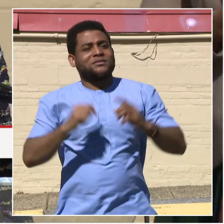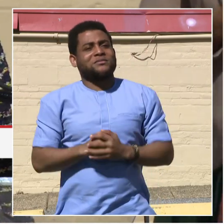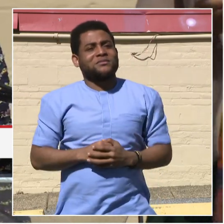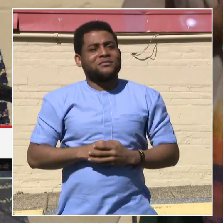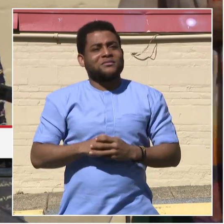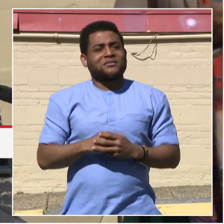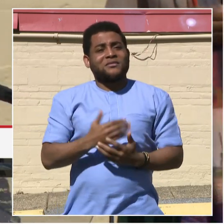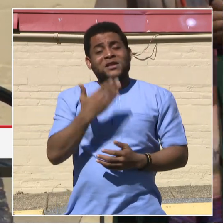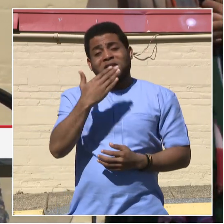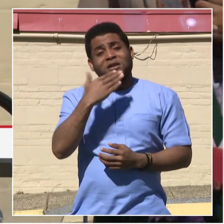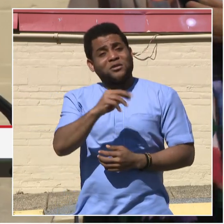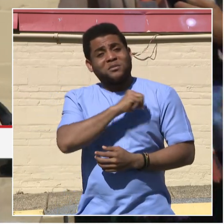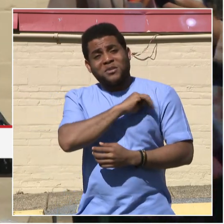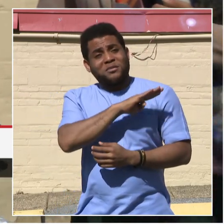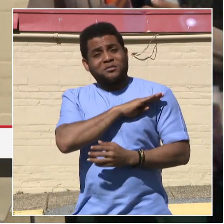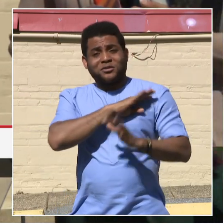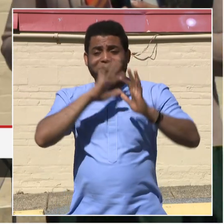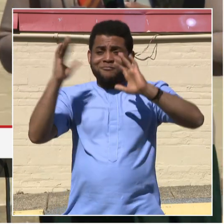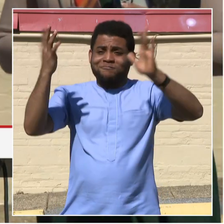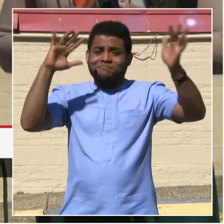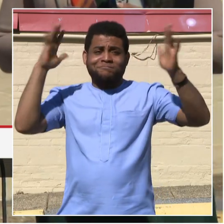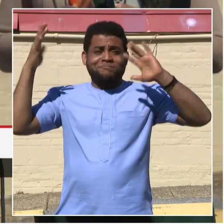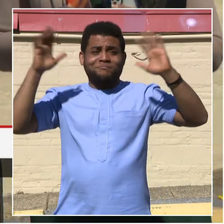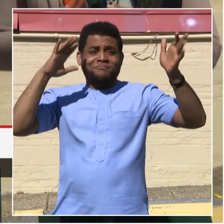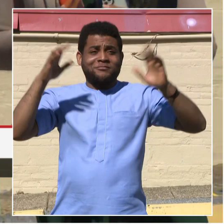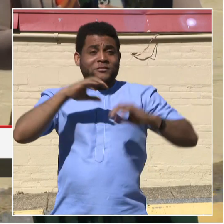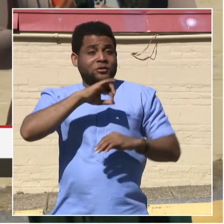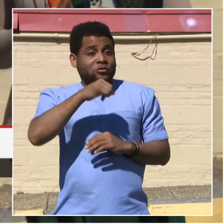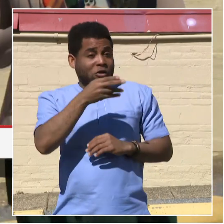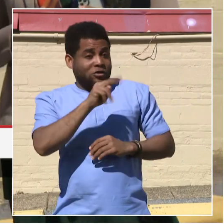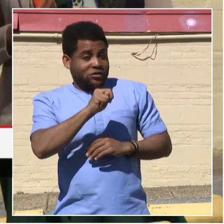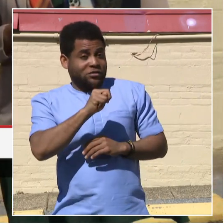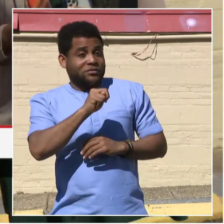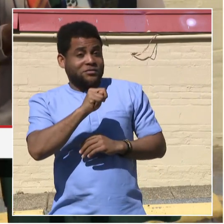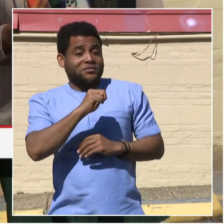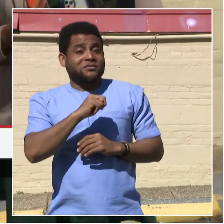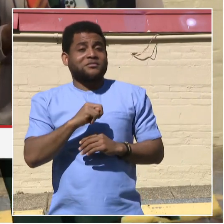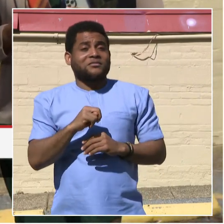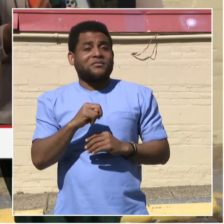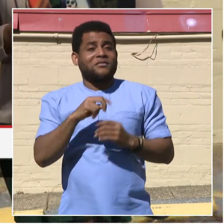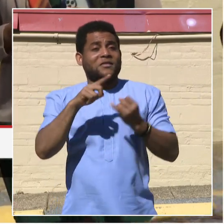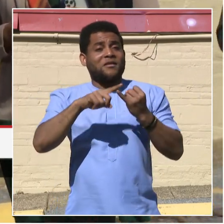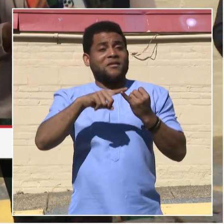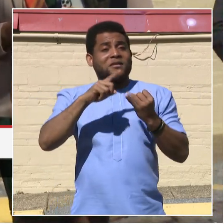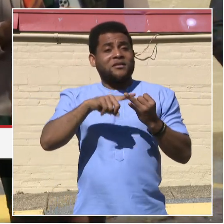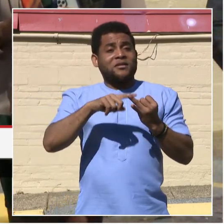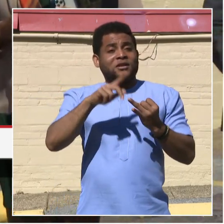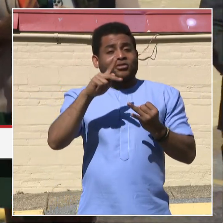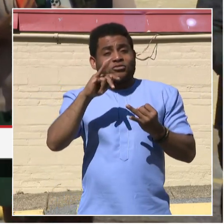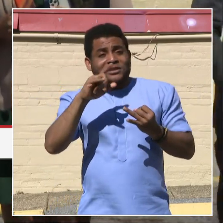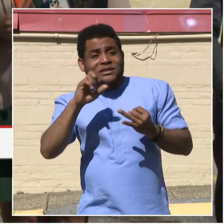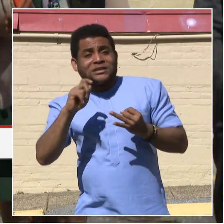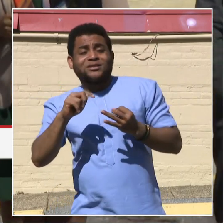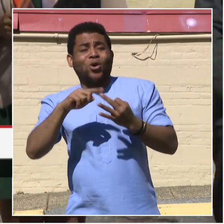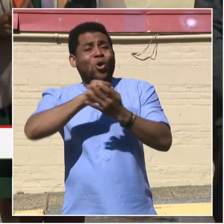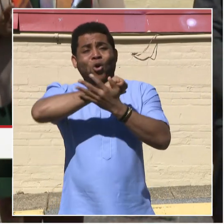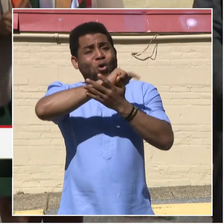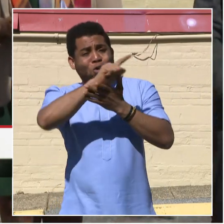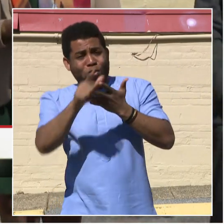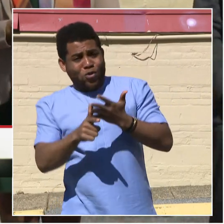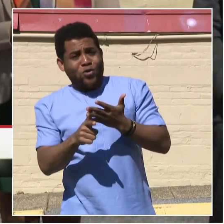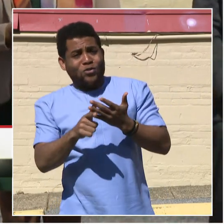Mayor Bowser, and John Palcicchio, and Christy Whitfield, and and Sabangali